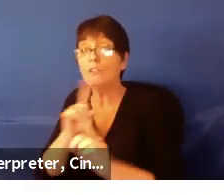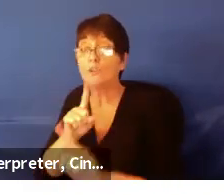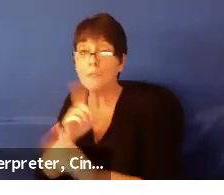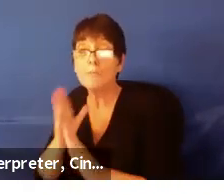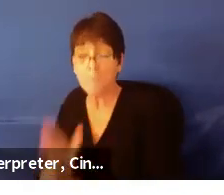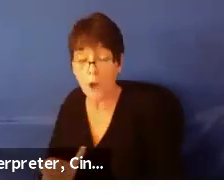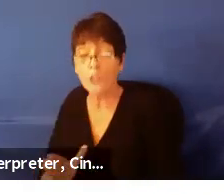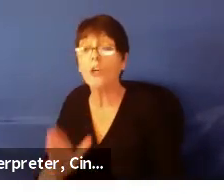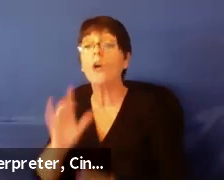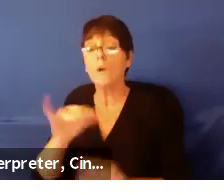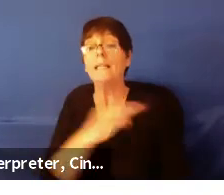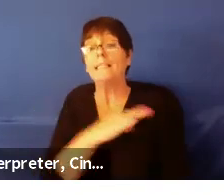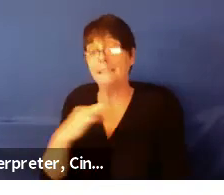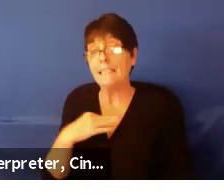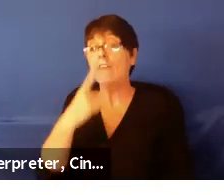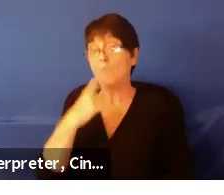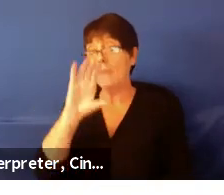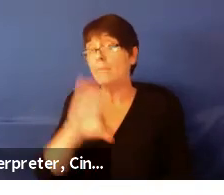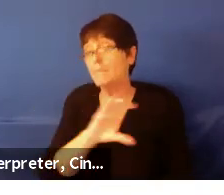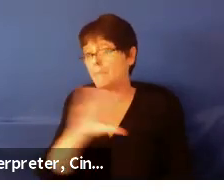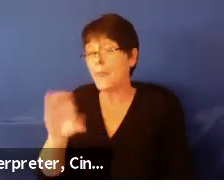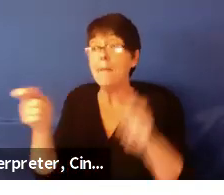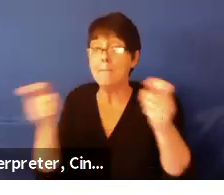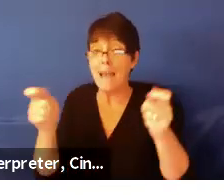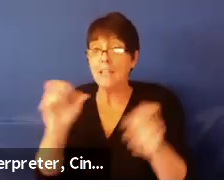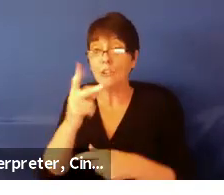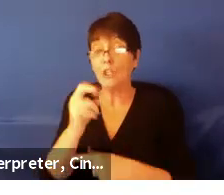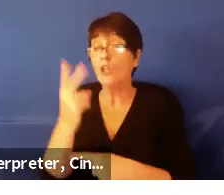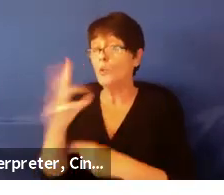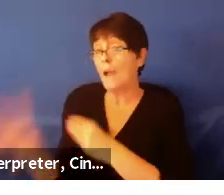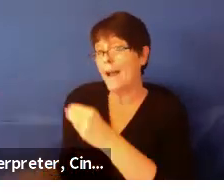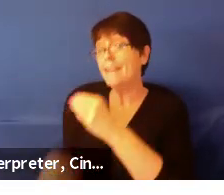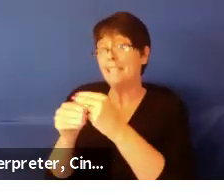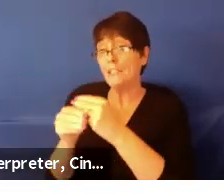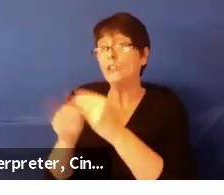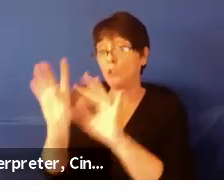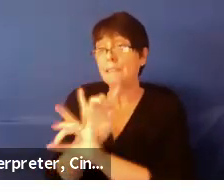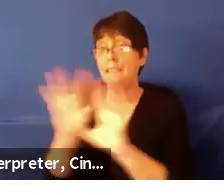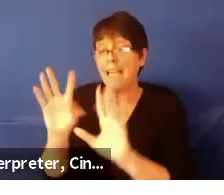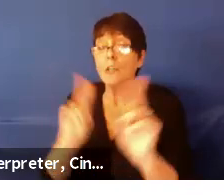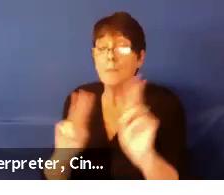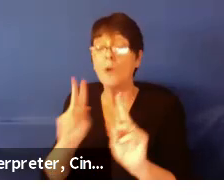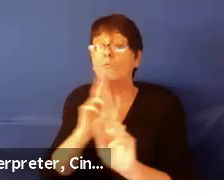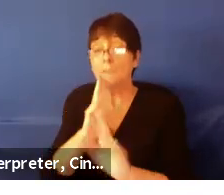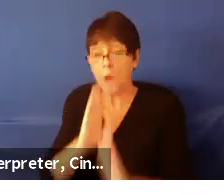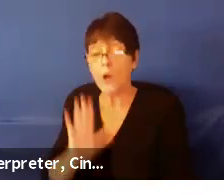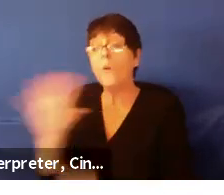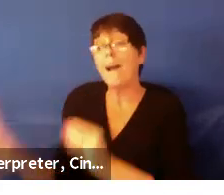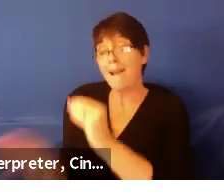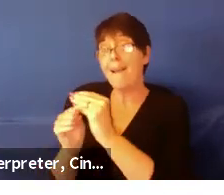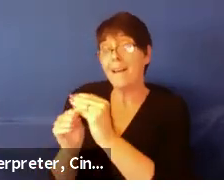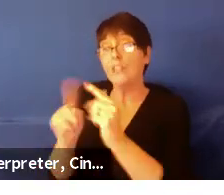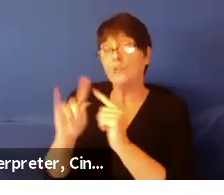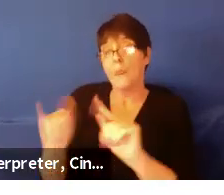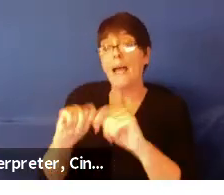will staff Red Cross managed shelters. 2 additional disaster health services responders will be added to the team